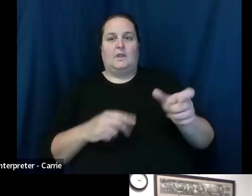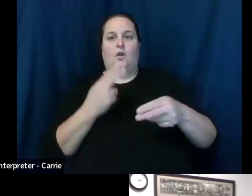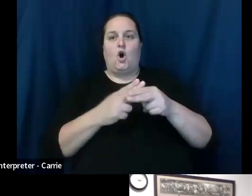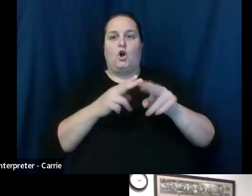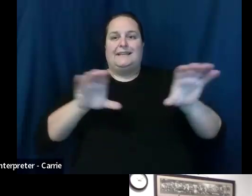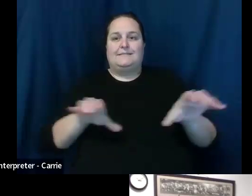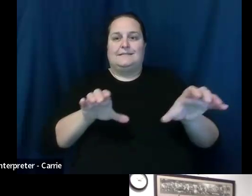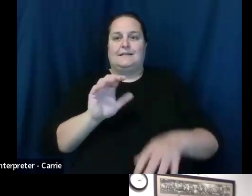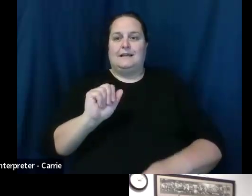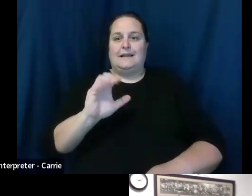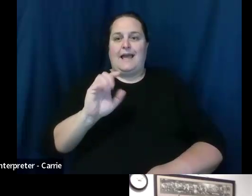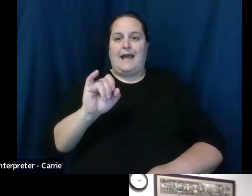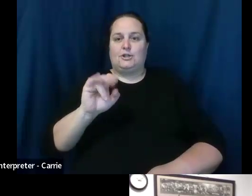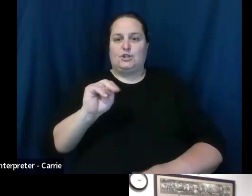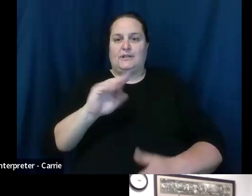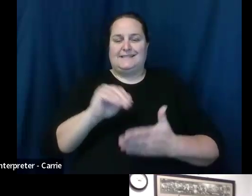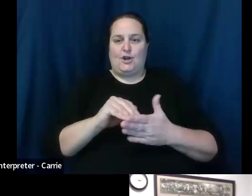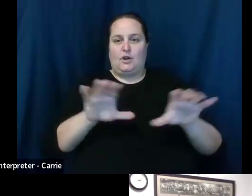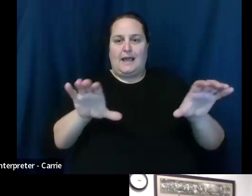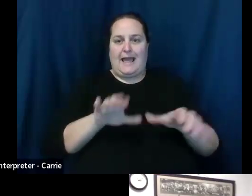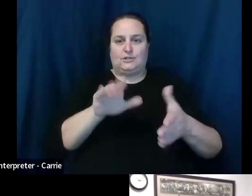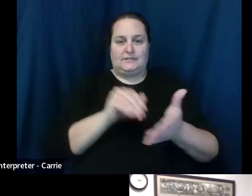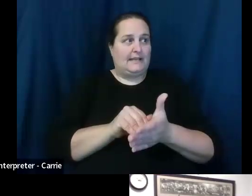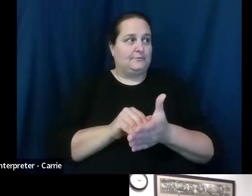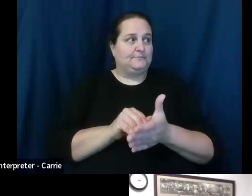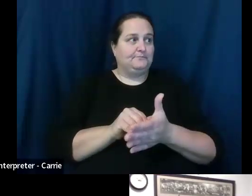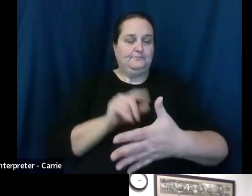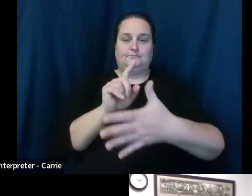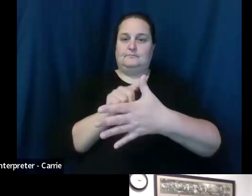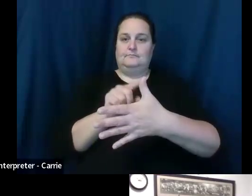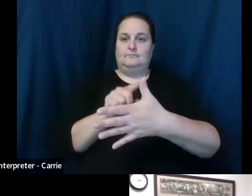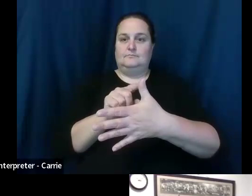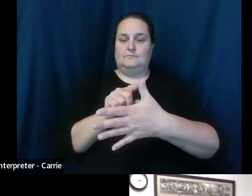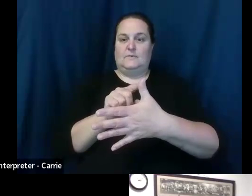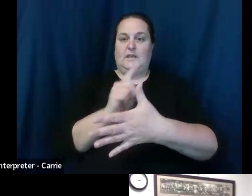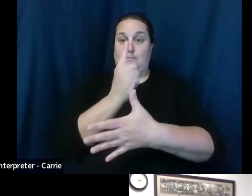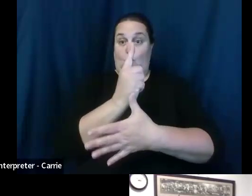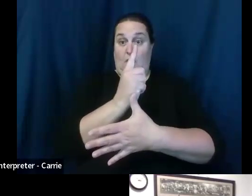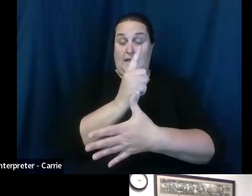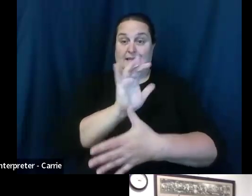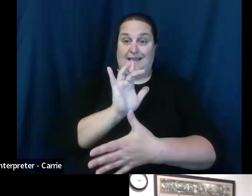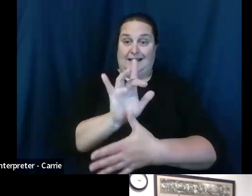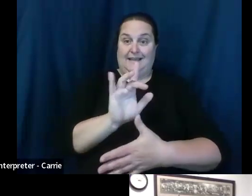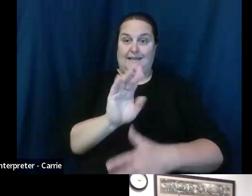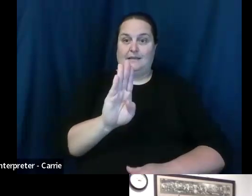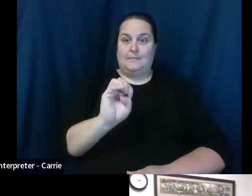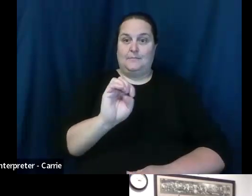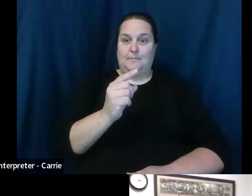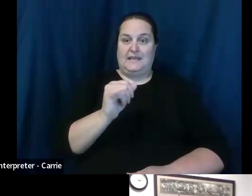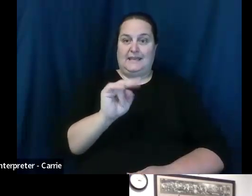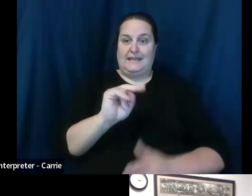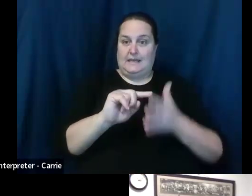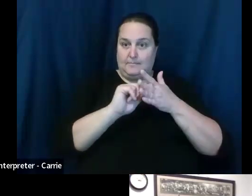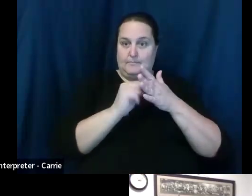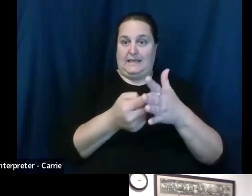And so if you just want to click on begin, we can start step